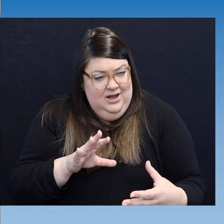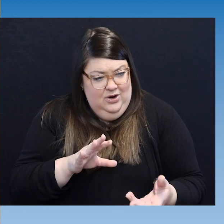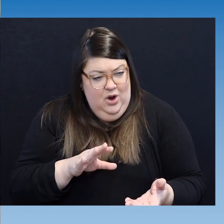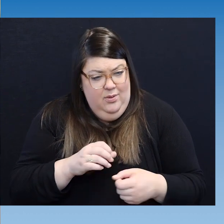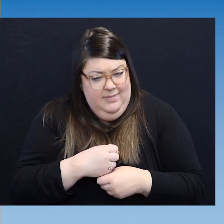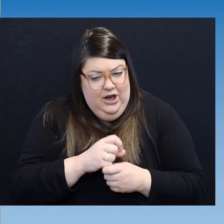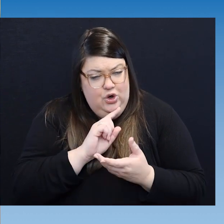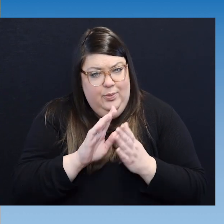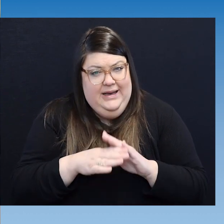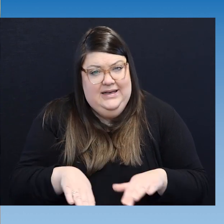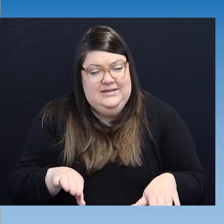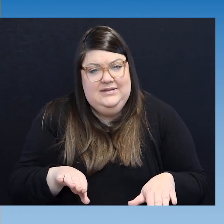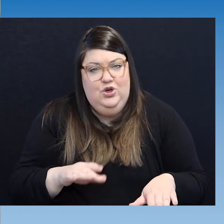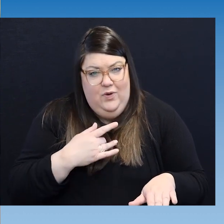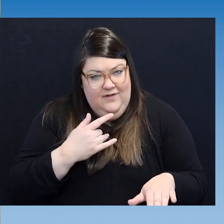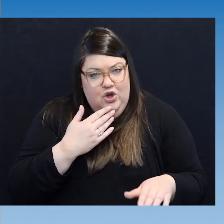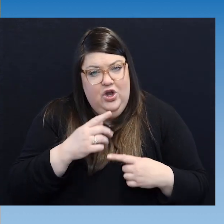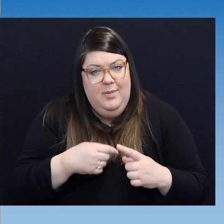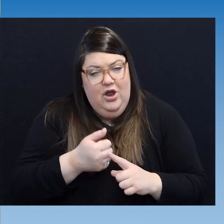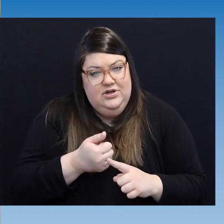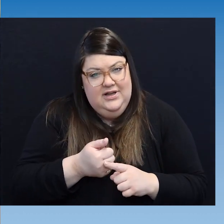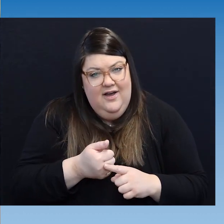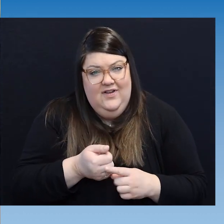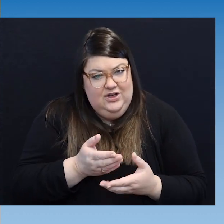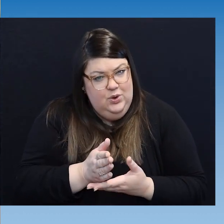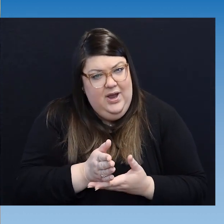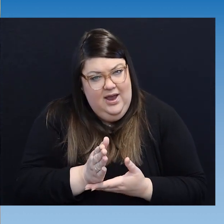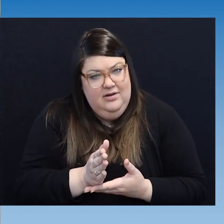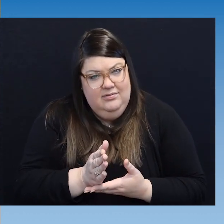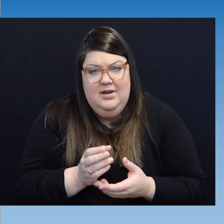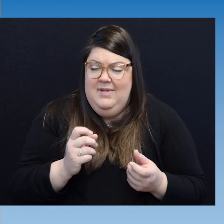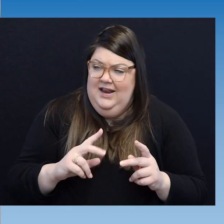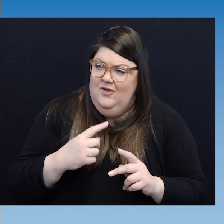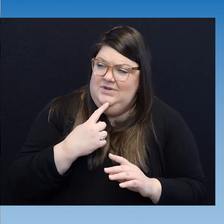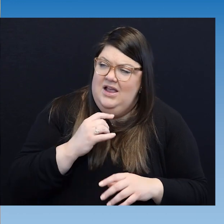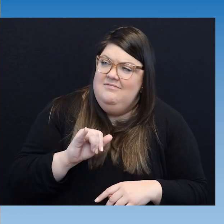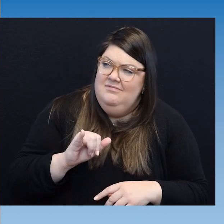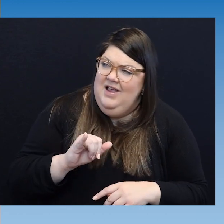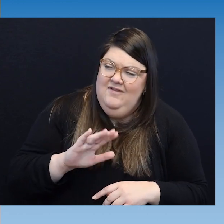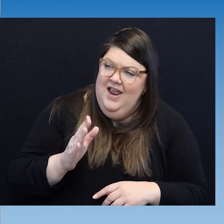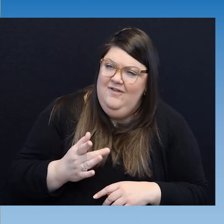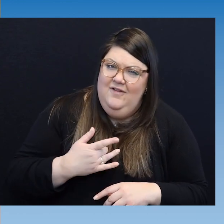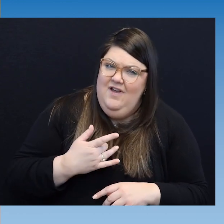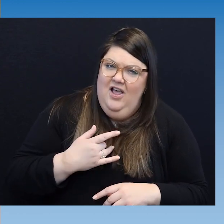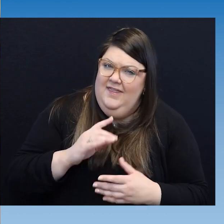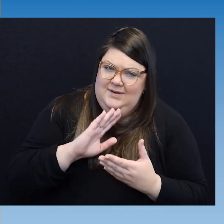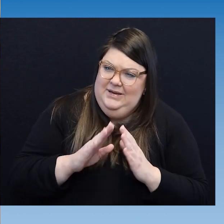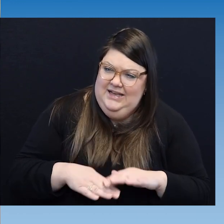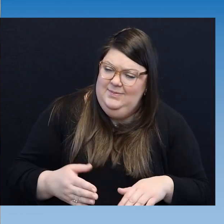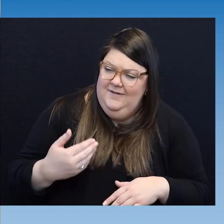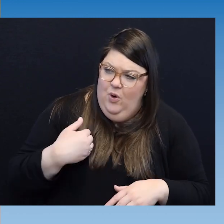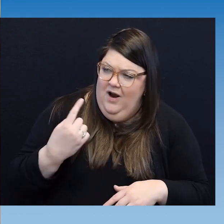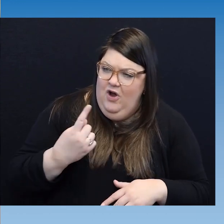peace. You're going to do, you know, you're going to feel good about yourself, and it's okay. And a lot of them say, you know what, I never felt this piece